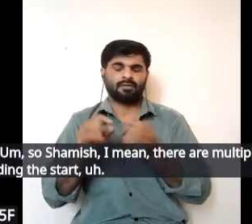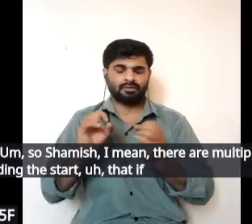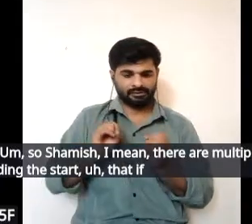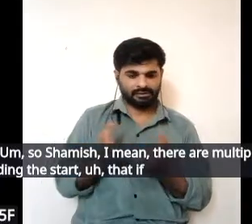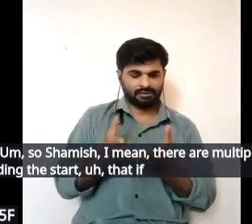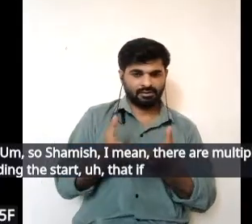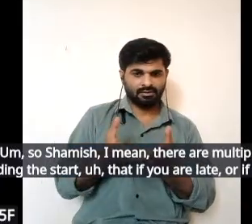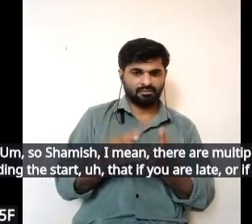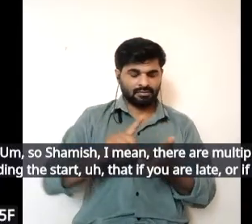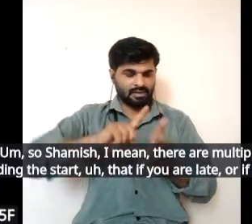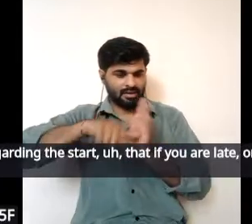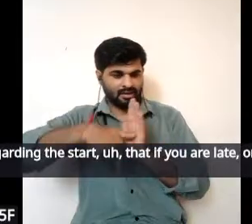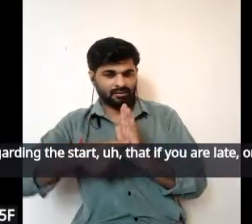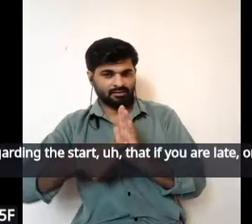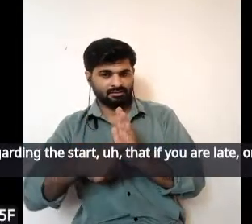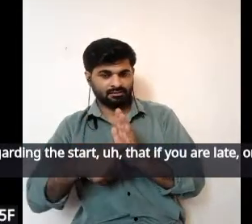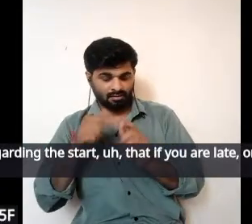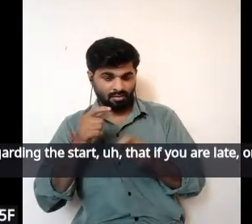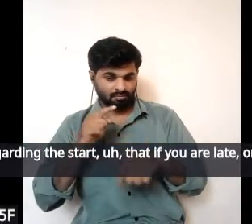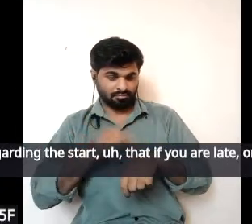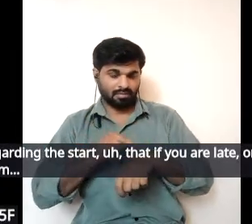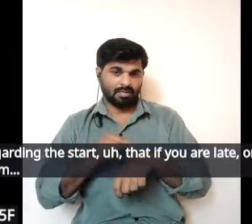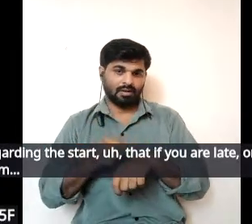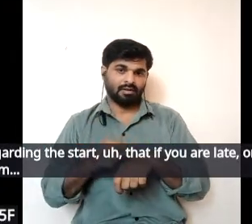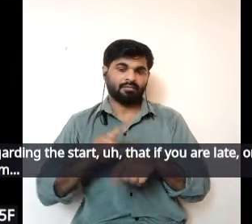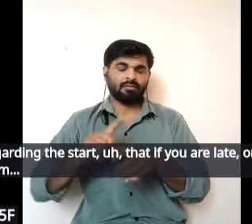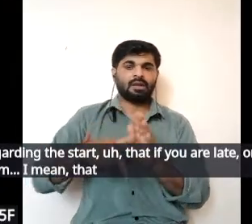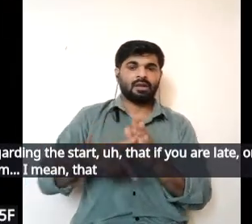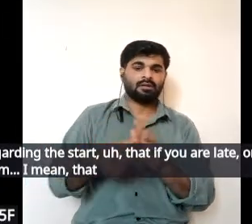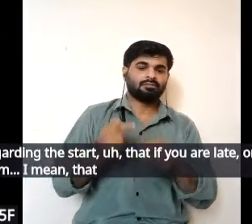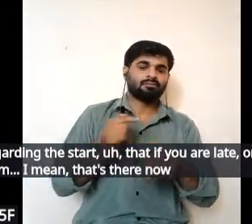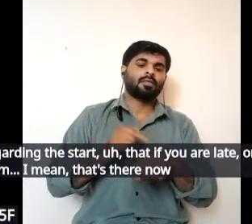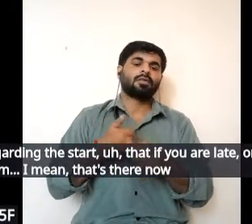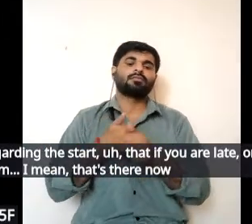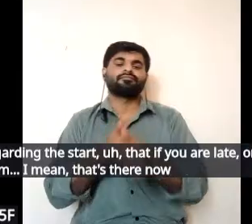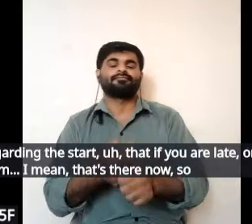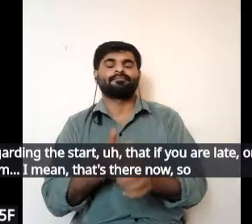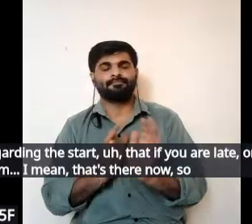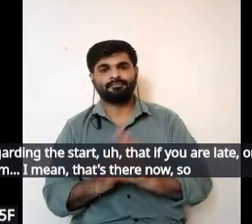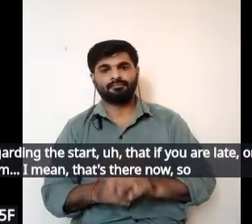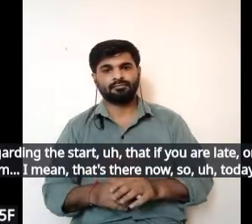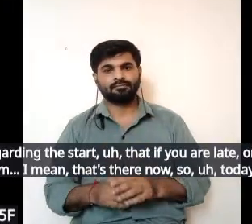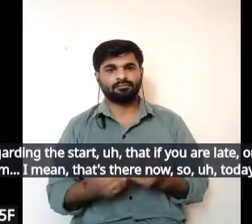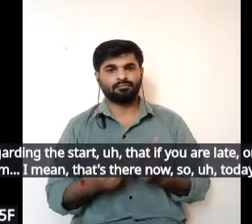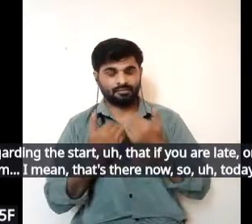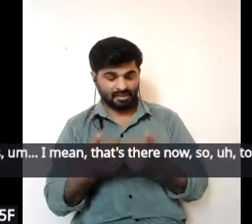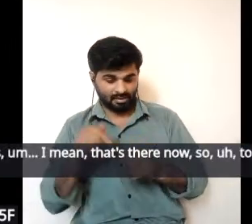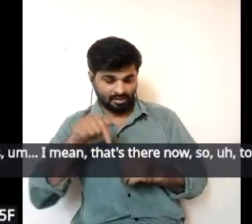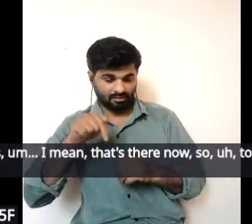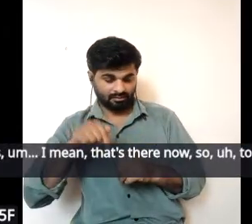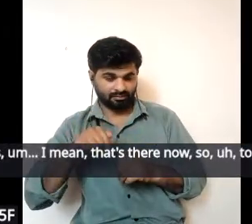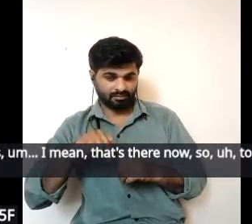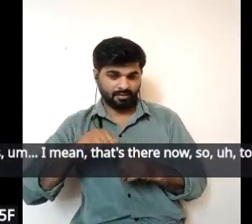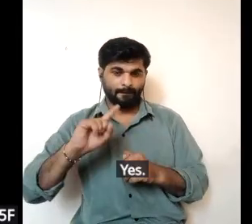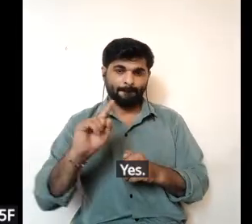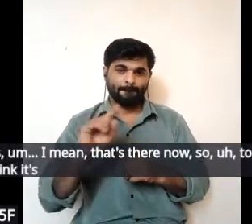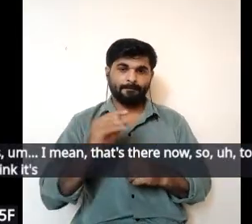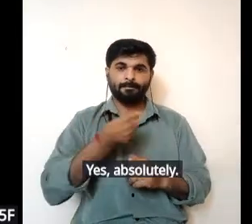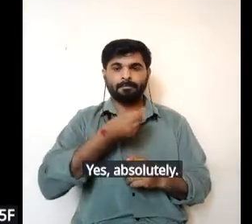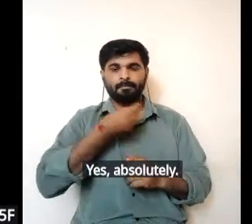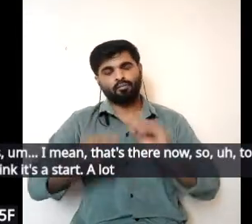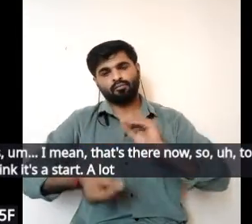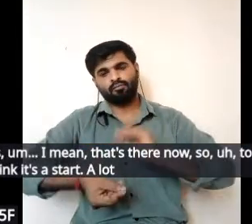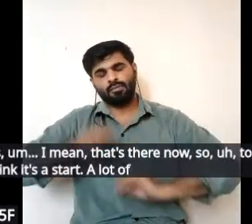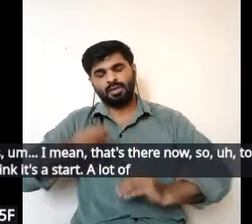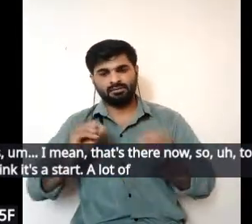or if you're on time, I think I mean, that's there now. So, today is the best start. So, I Yeah, think it's a start. absolutely. A lot of